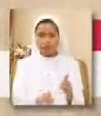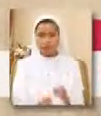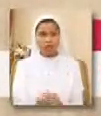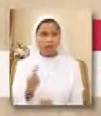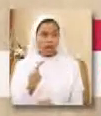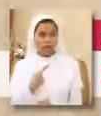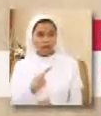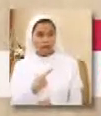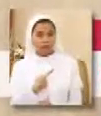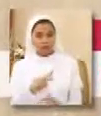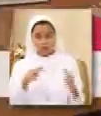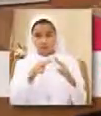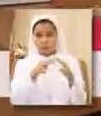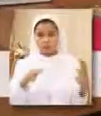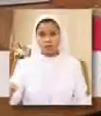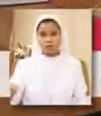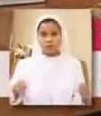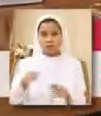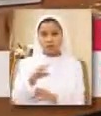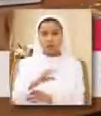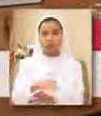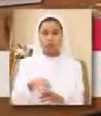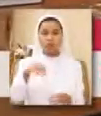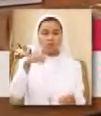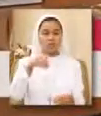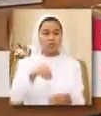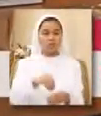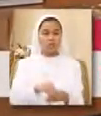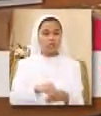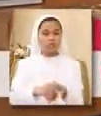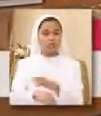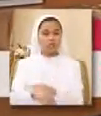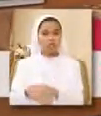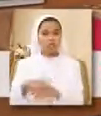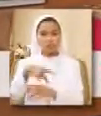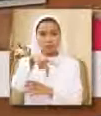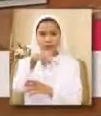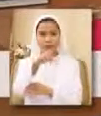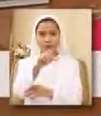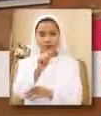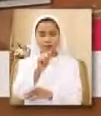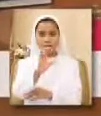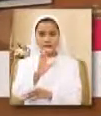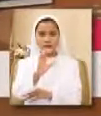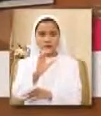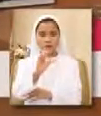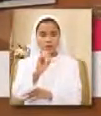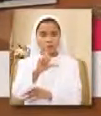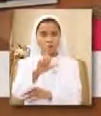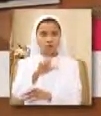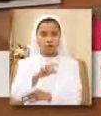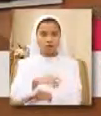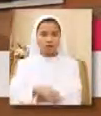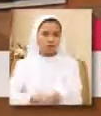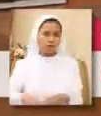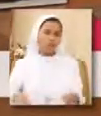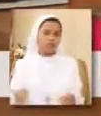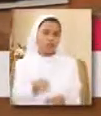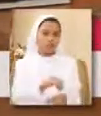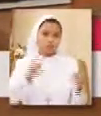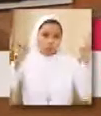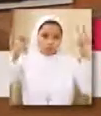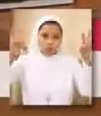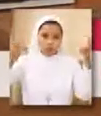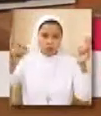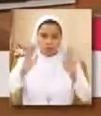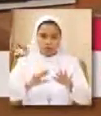Pakol. Queen of Peace, Children's Home. I like to call it Children's Home. Yeah. So I feel it's a home, not an orphanage. That's there right. you